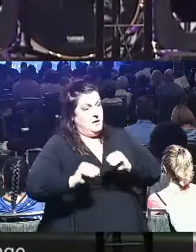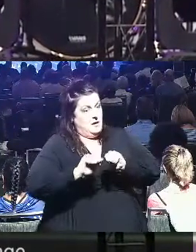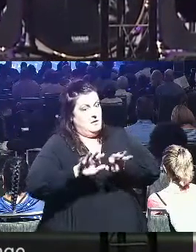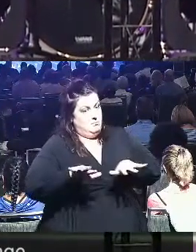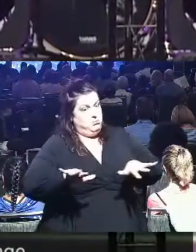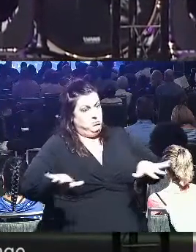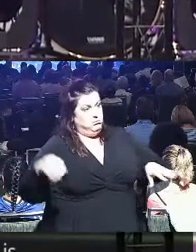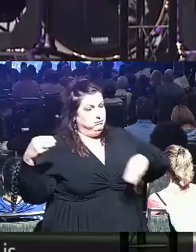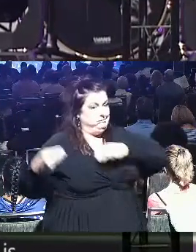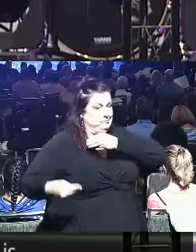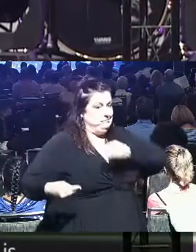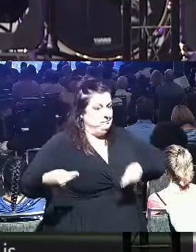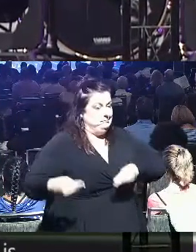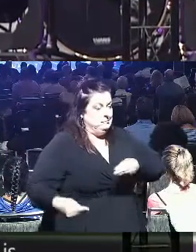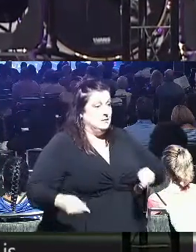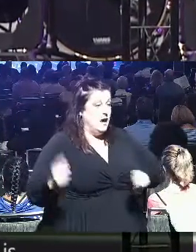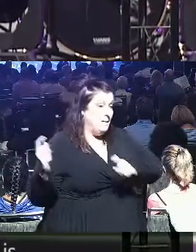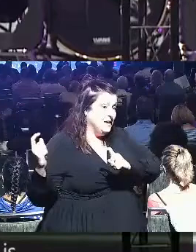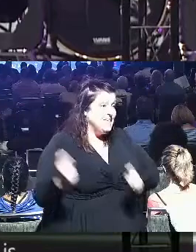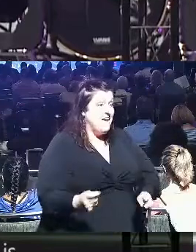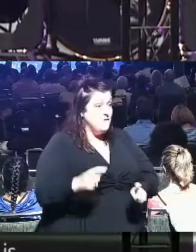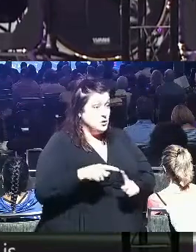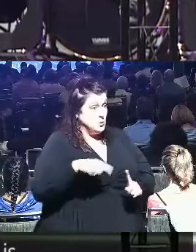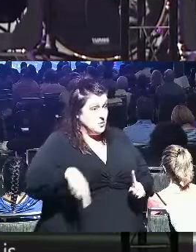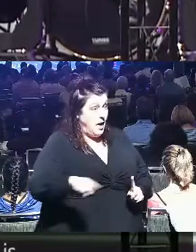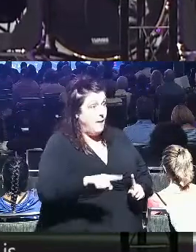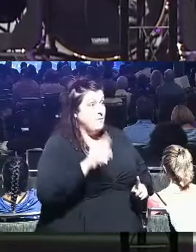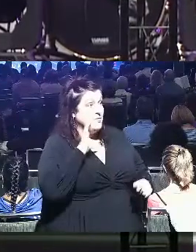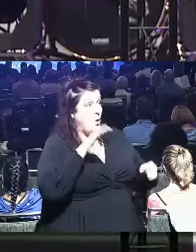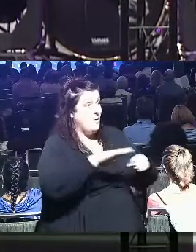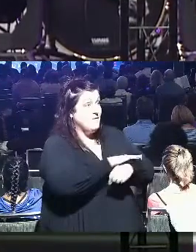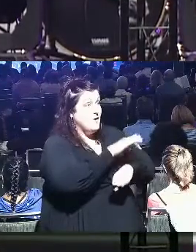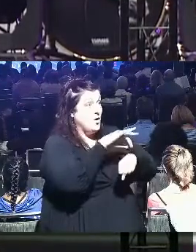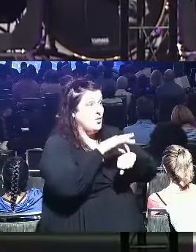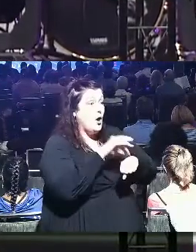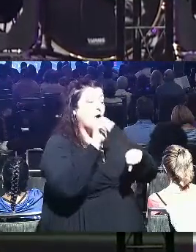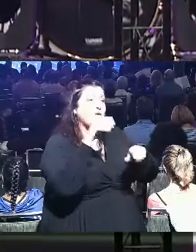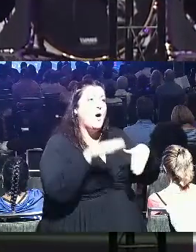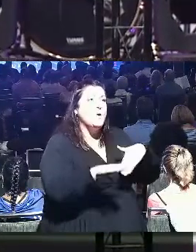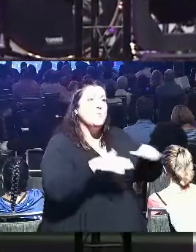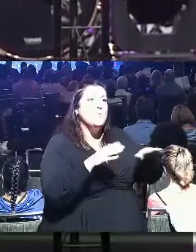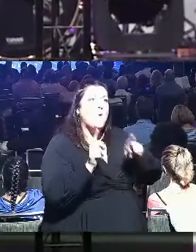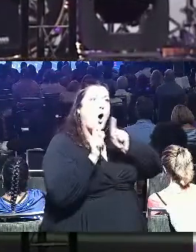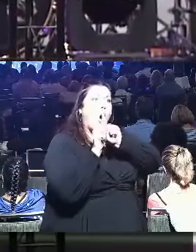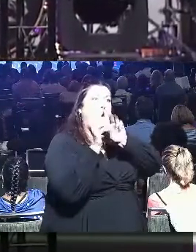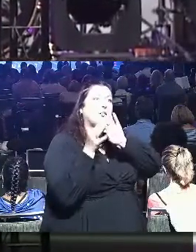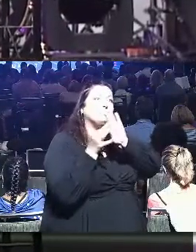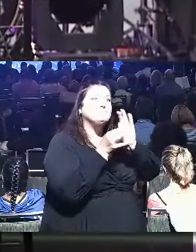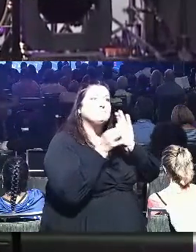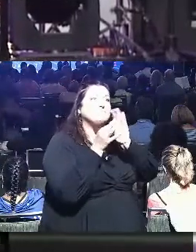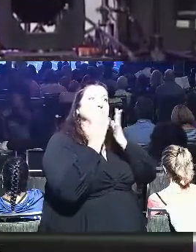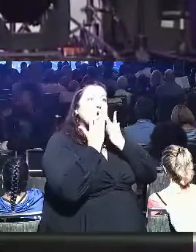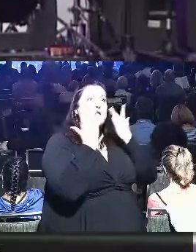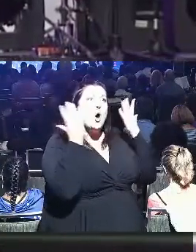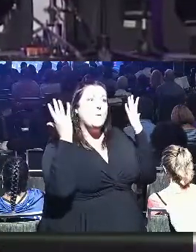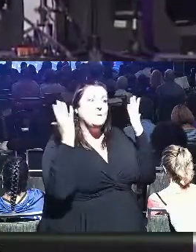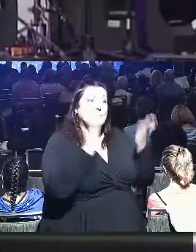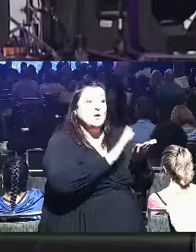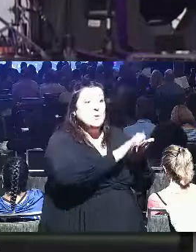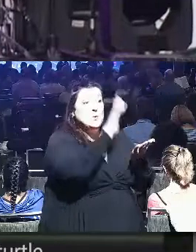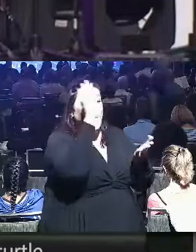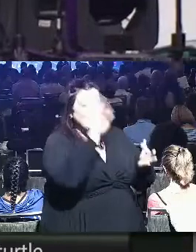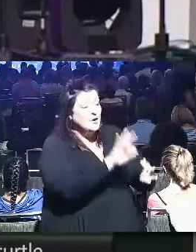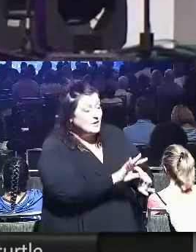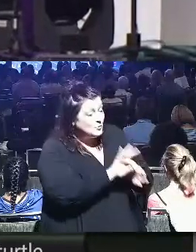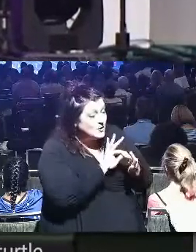handed over to these image bearers, and they're going to fill it up, and we're going to walk in harmony and eternal glory in this great